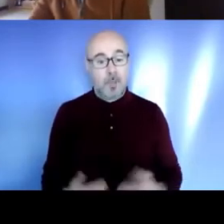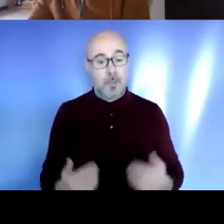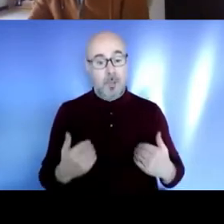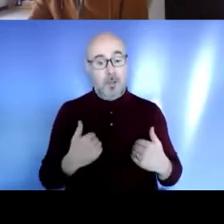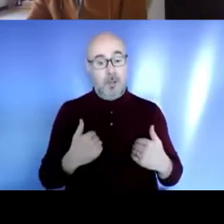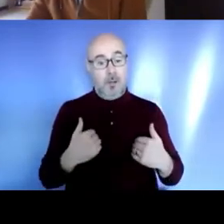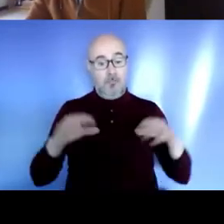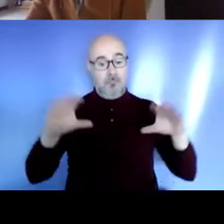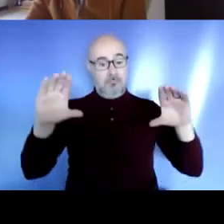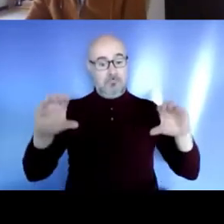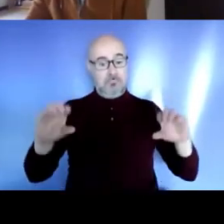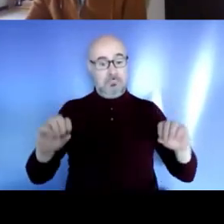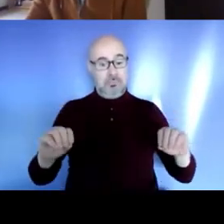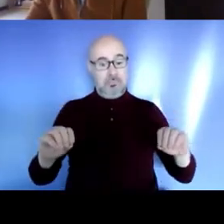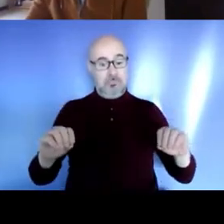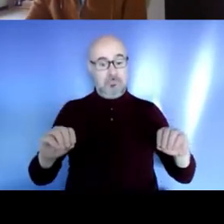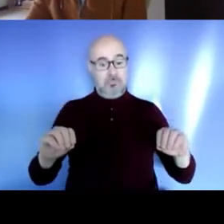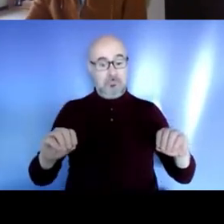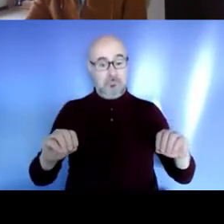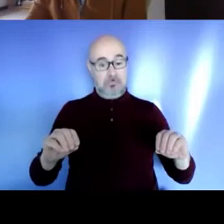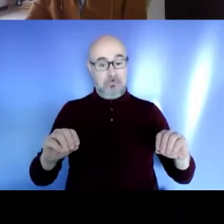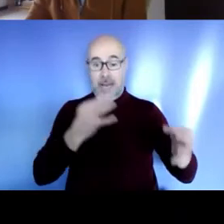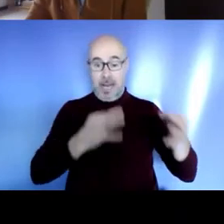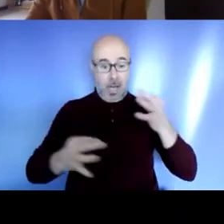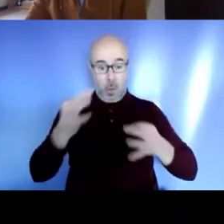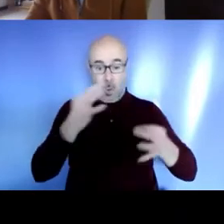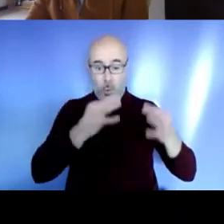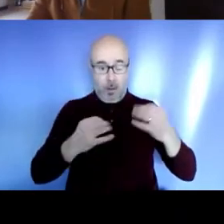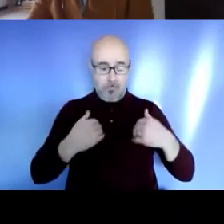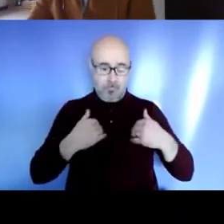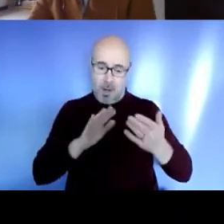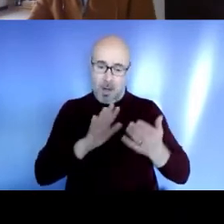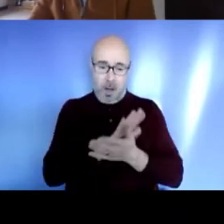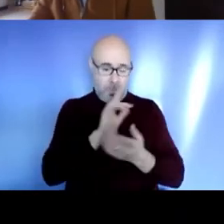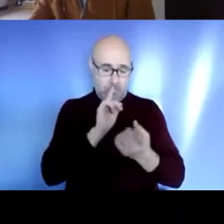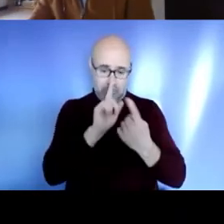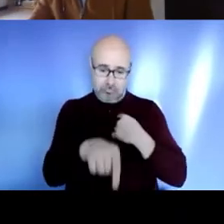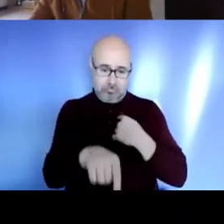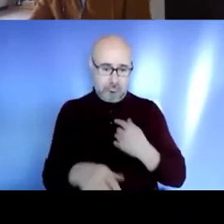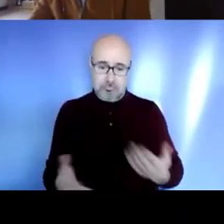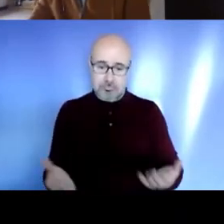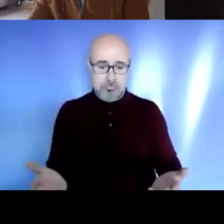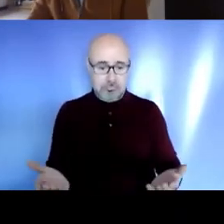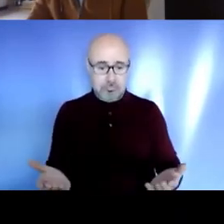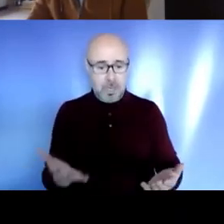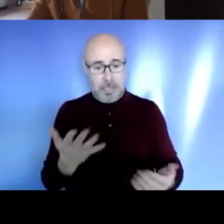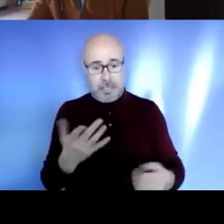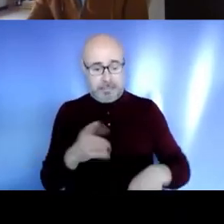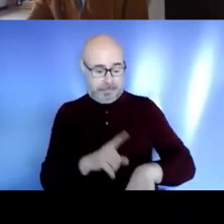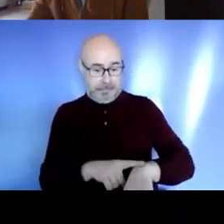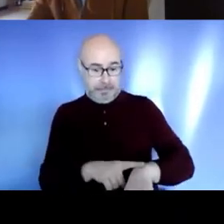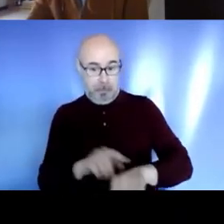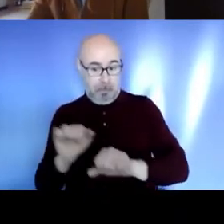now, and if there's any questions, then I'm happy to take them, depending on timings. Thank you. Thanks,